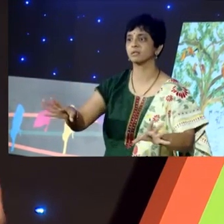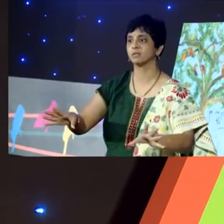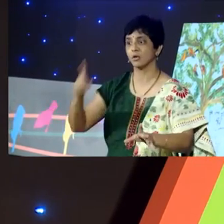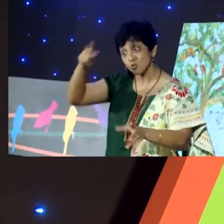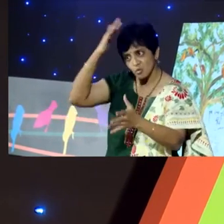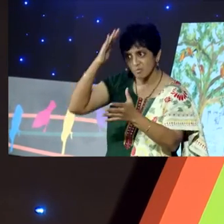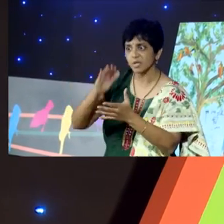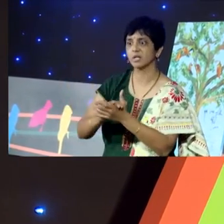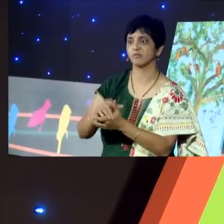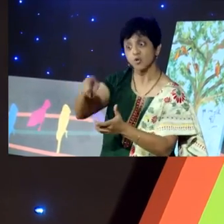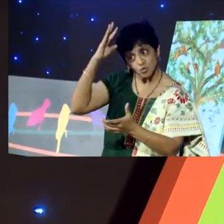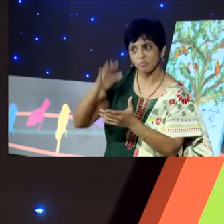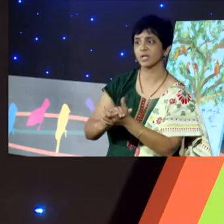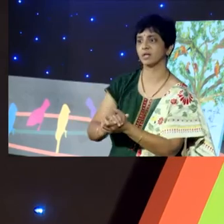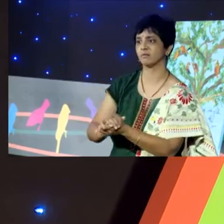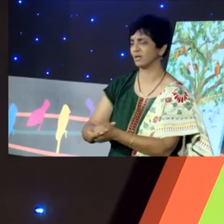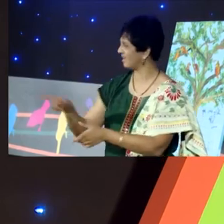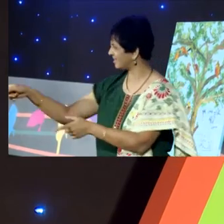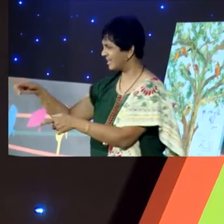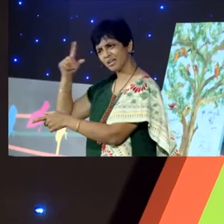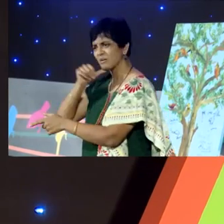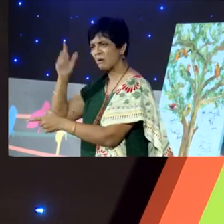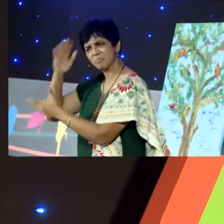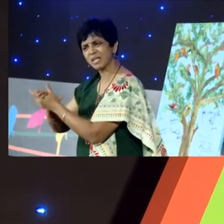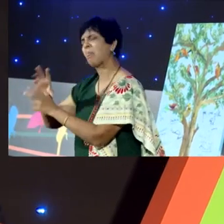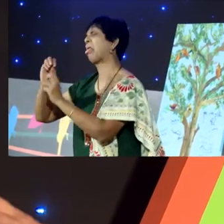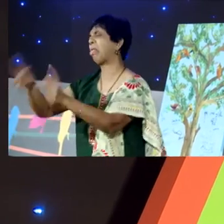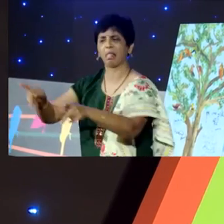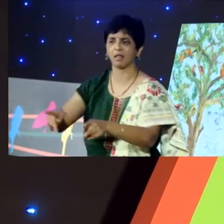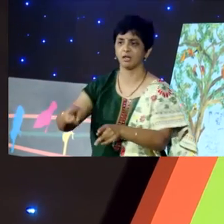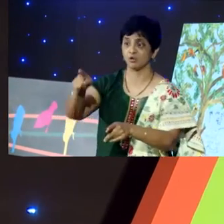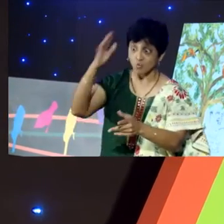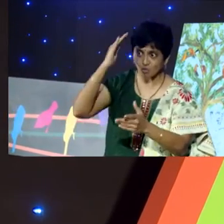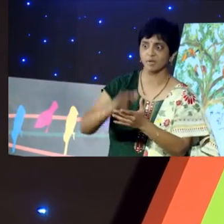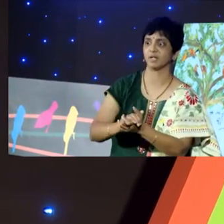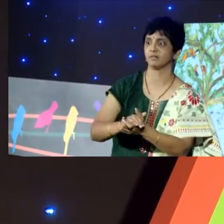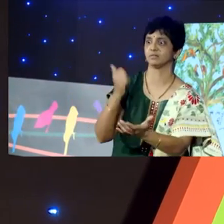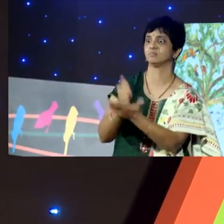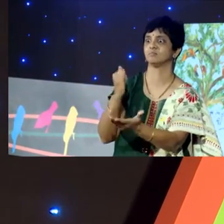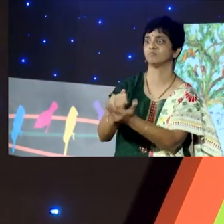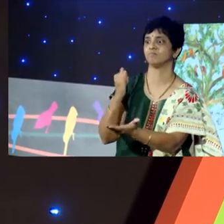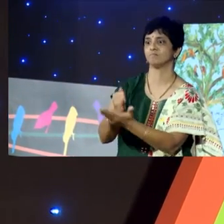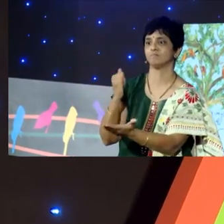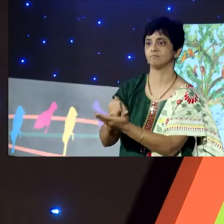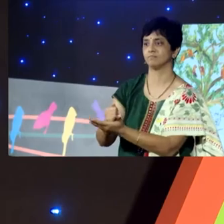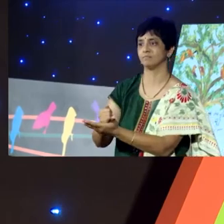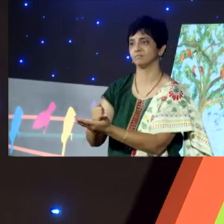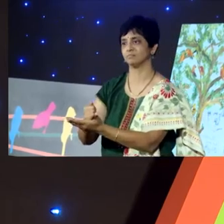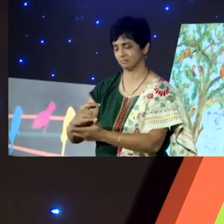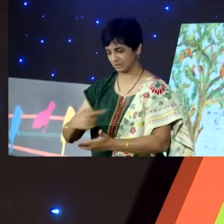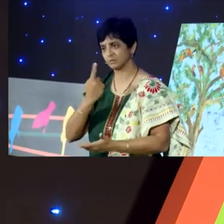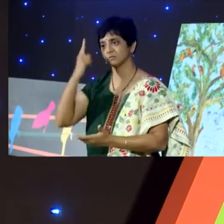what shackle you by normal society. Because when you're on your own and you don't need anybody else for this, you don't need a